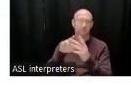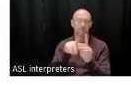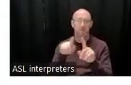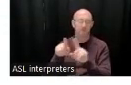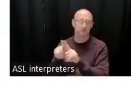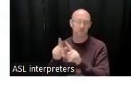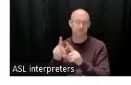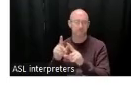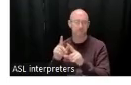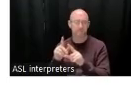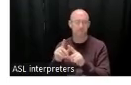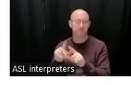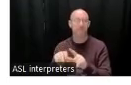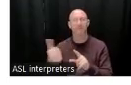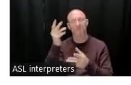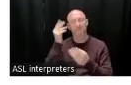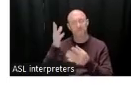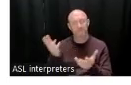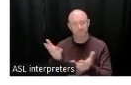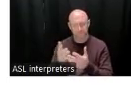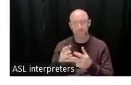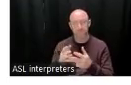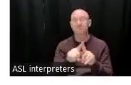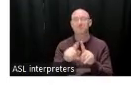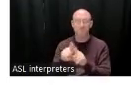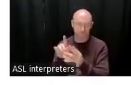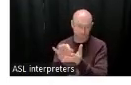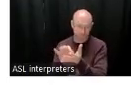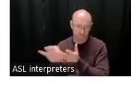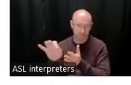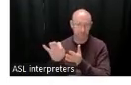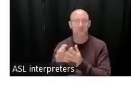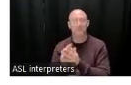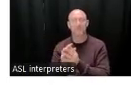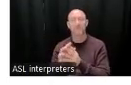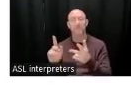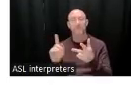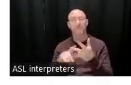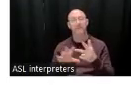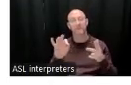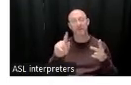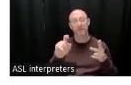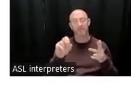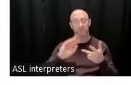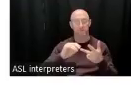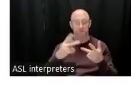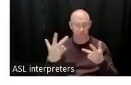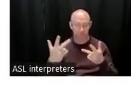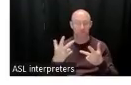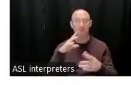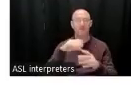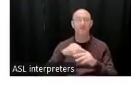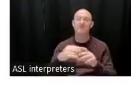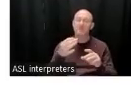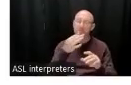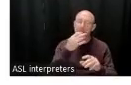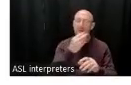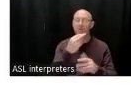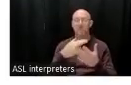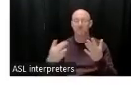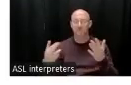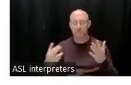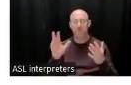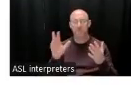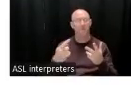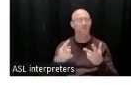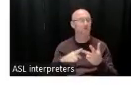also other information here, and that's also scored. Then factor 3 that contains expertise and resources, that one